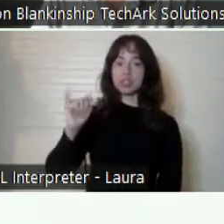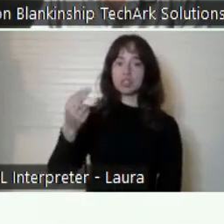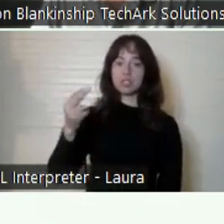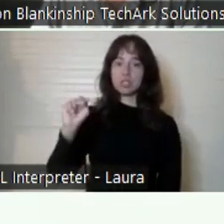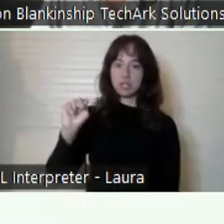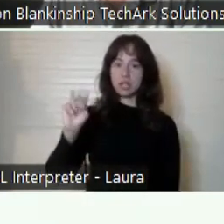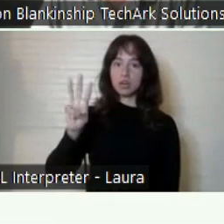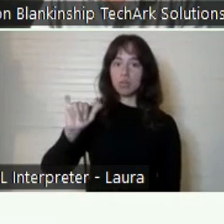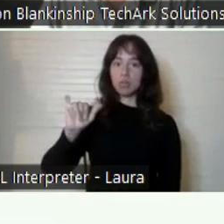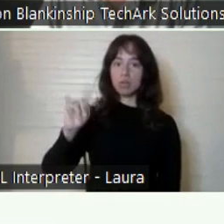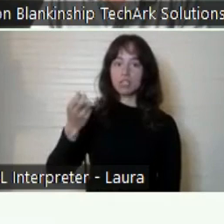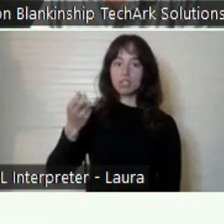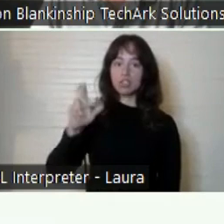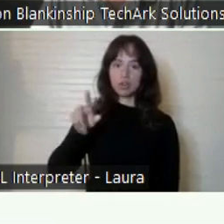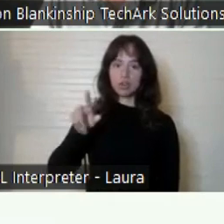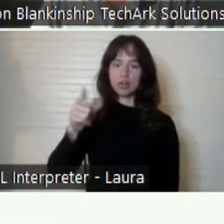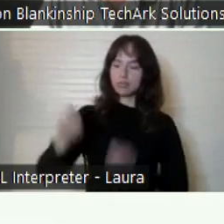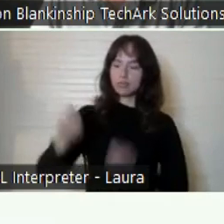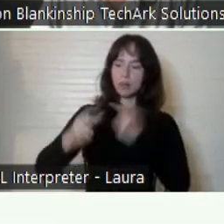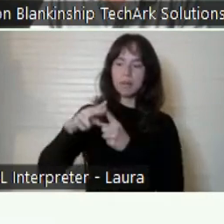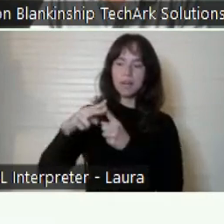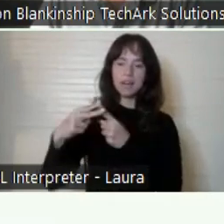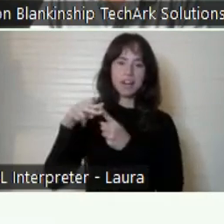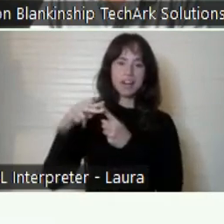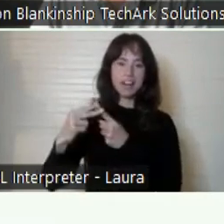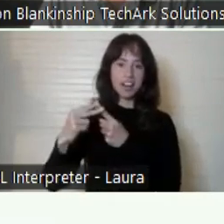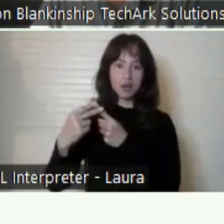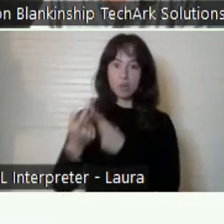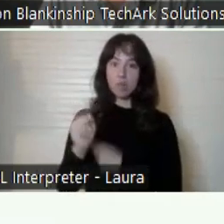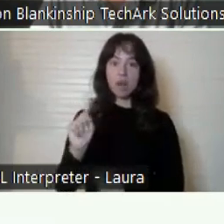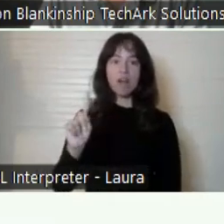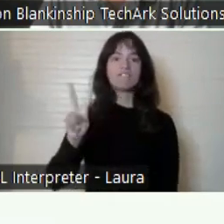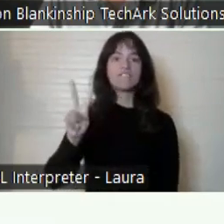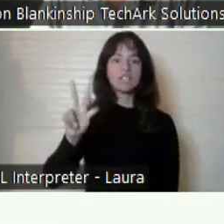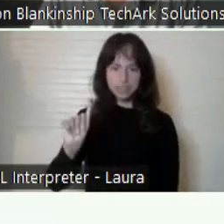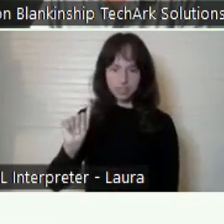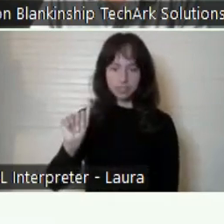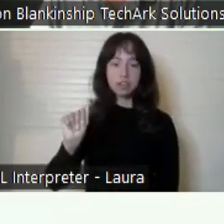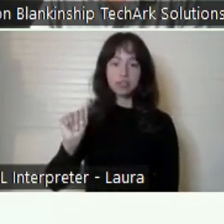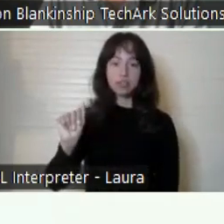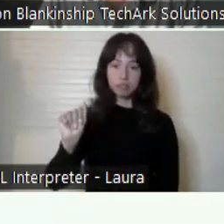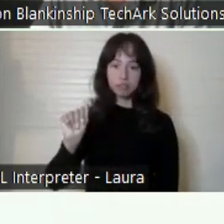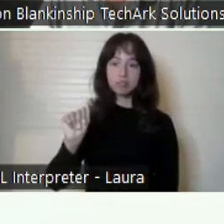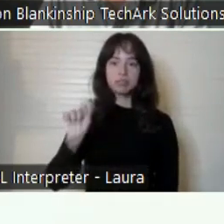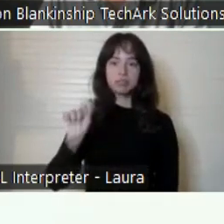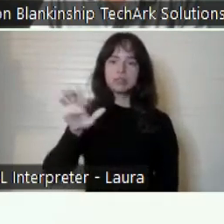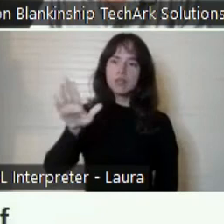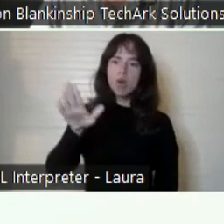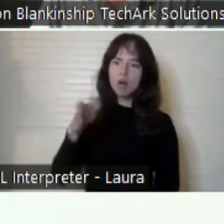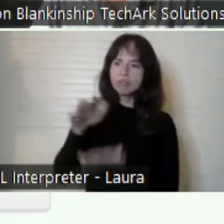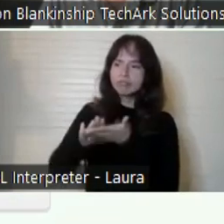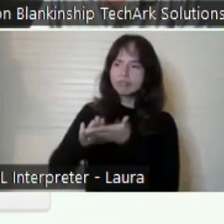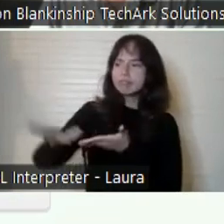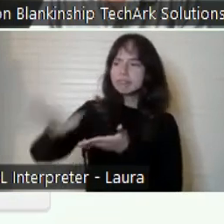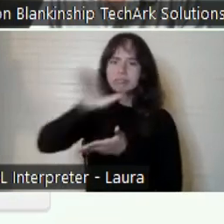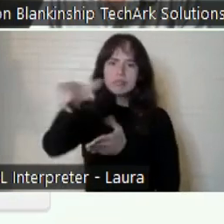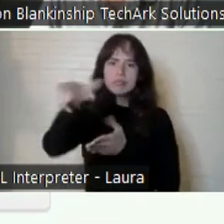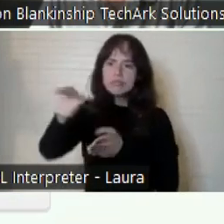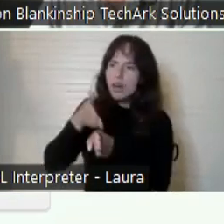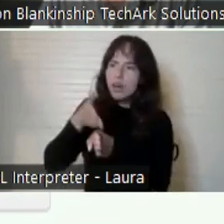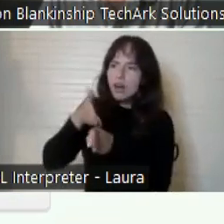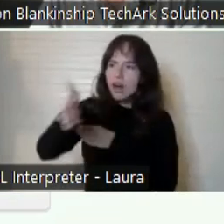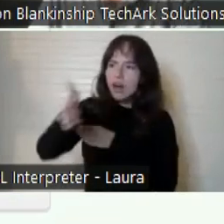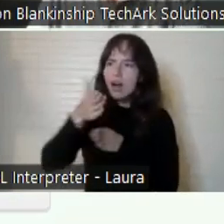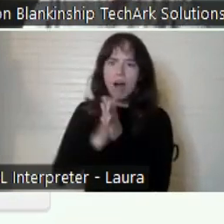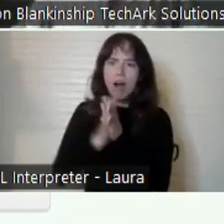Virginia. So please join us if that would be of interest to your school. Even if you want to register and then share it around the school or take this